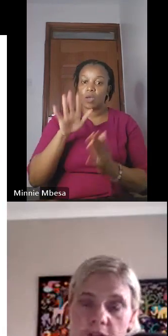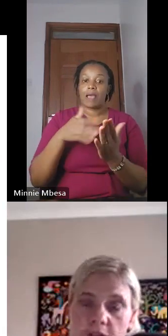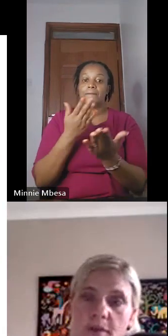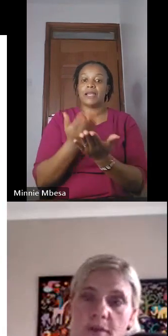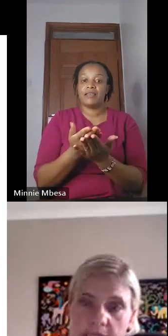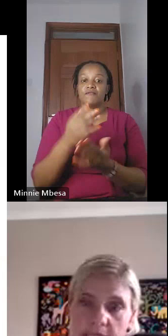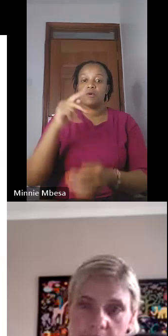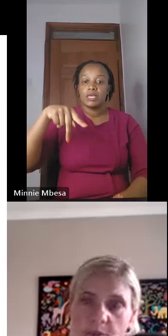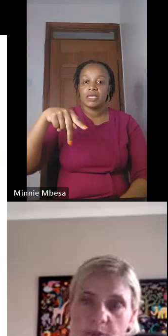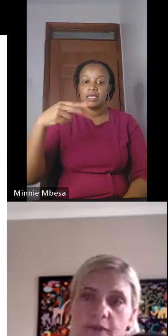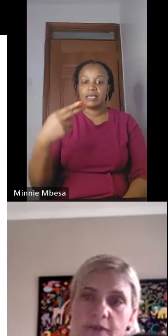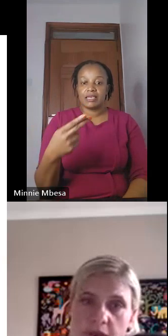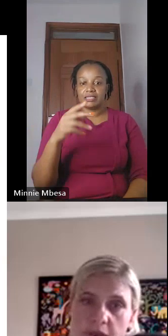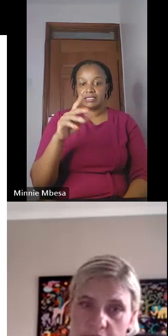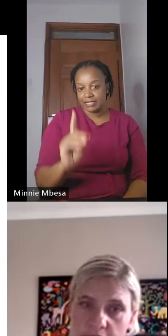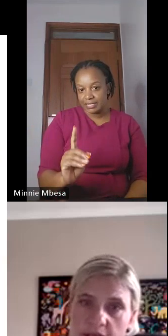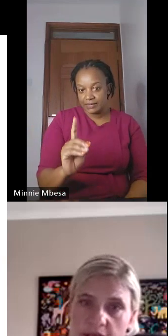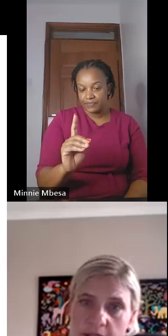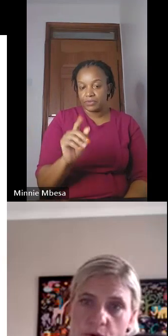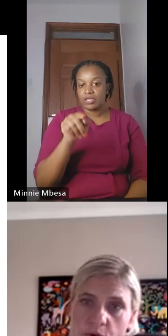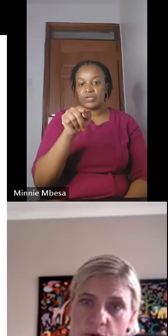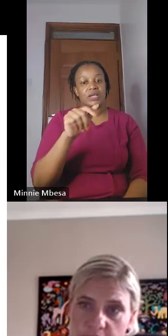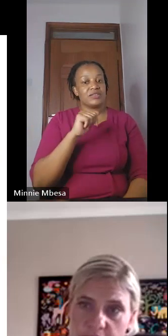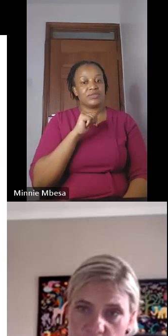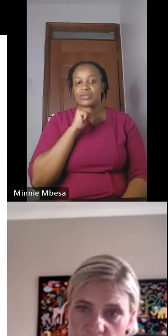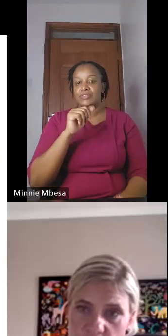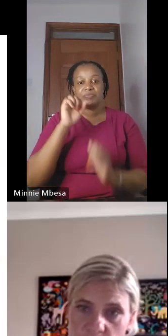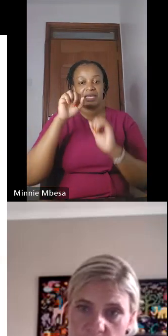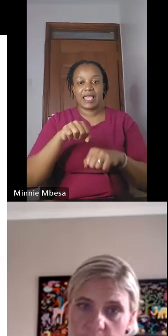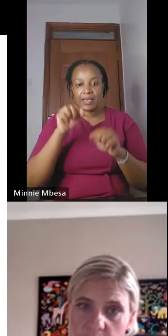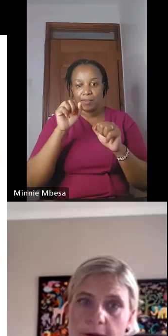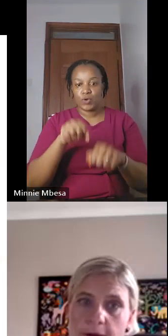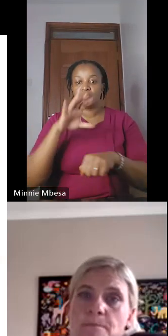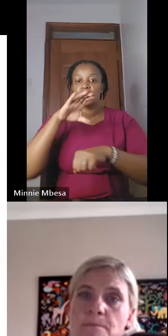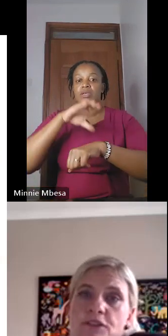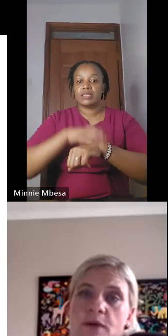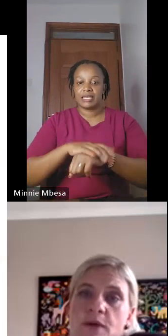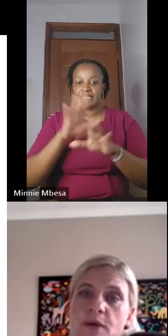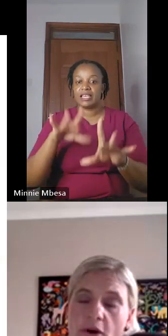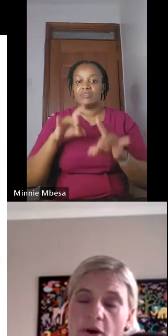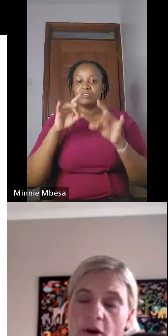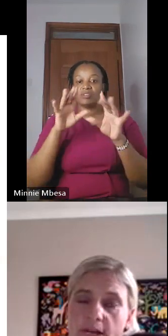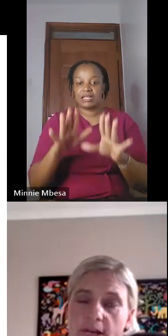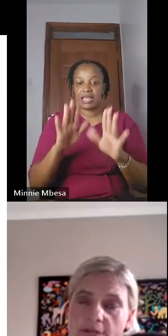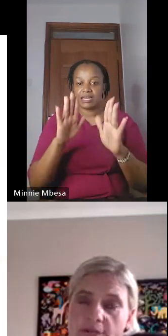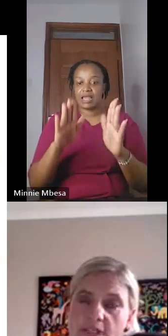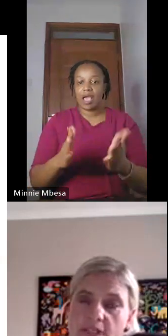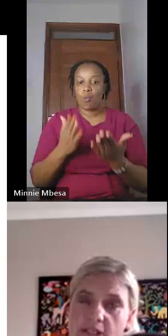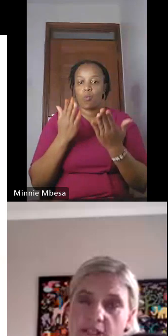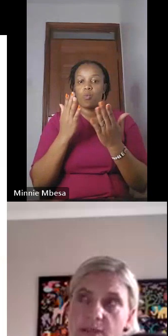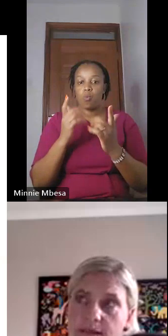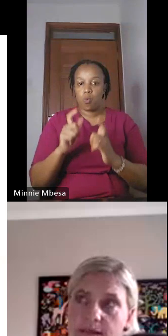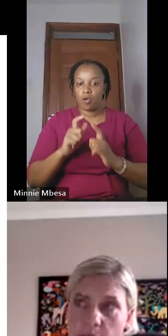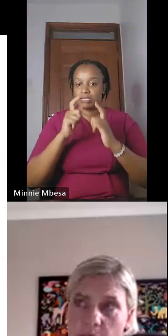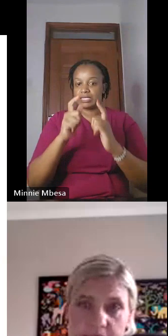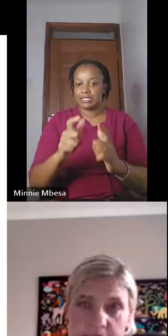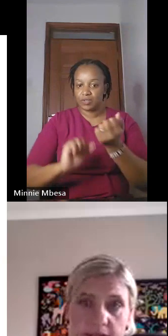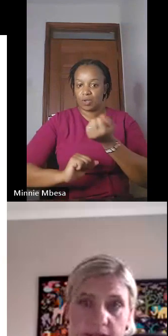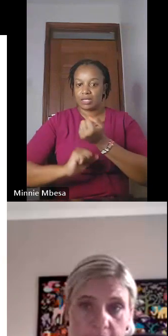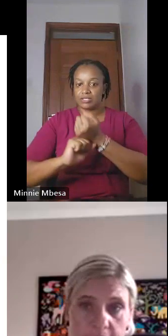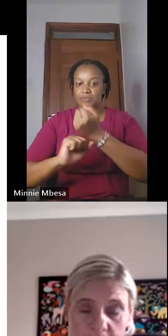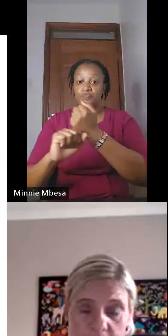would not be eligible for the Australia Awards scholarships. So we are only offering scholarships at